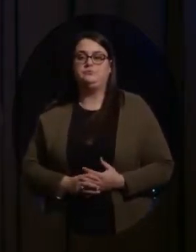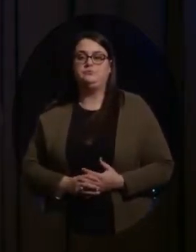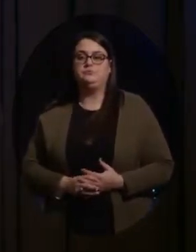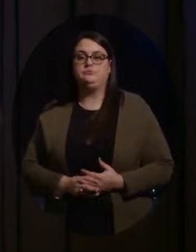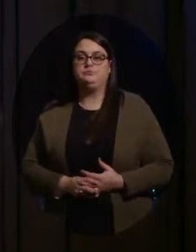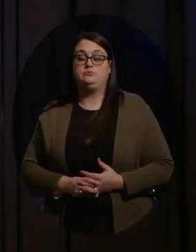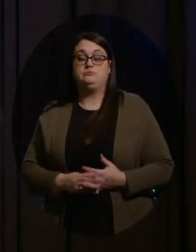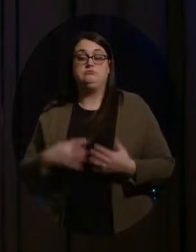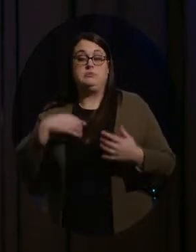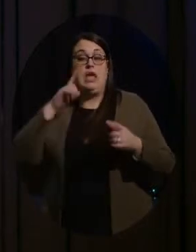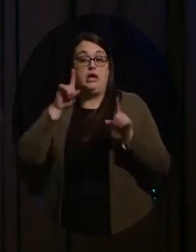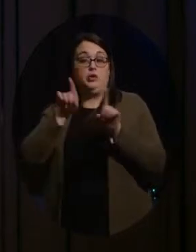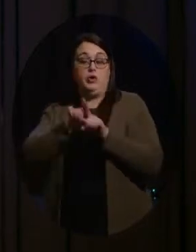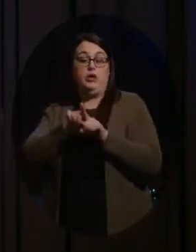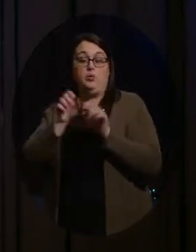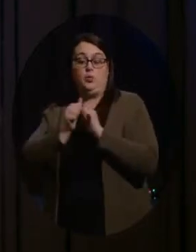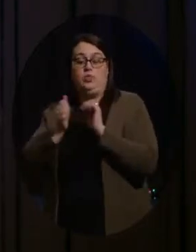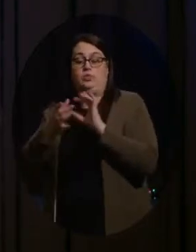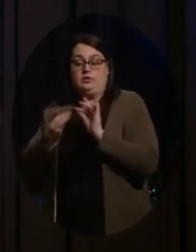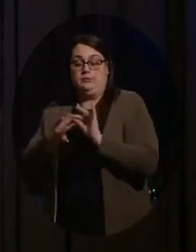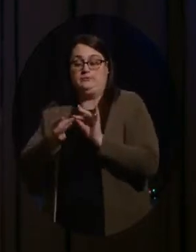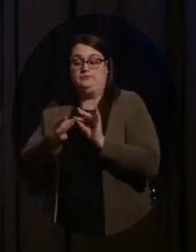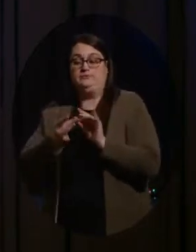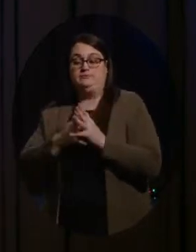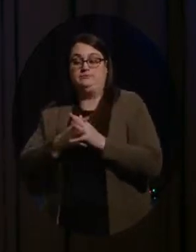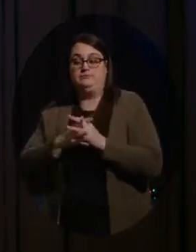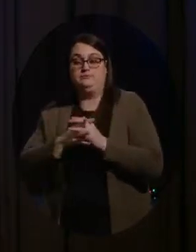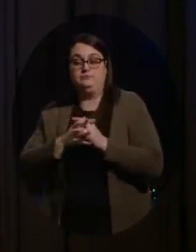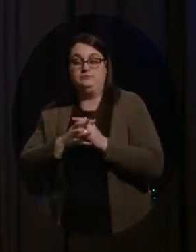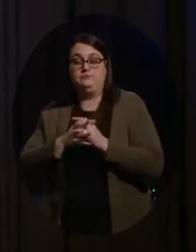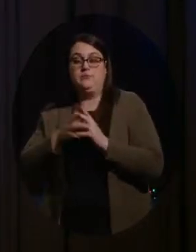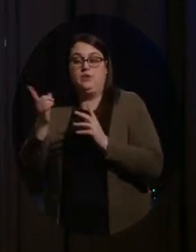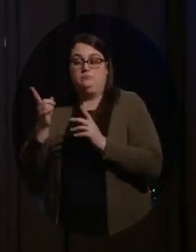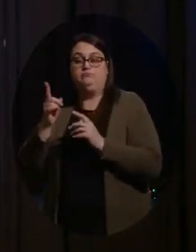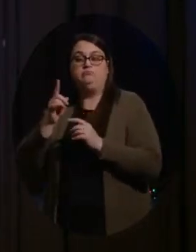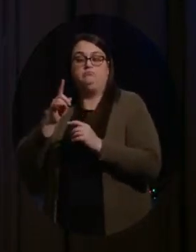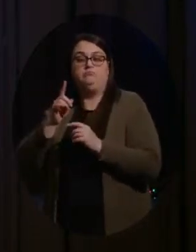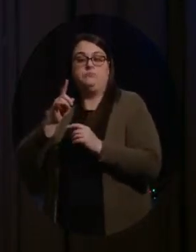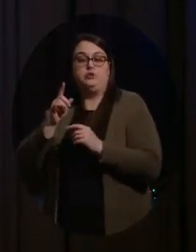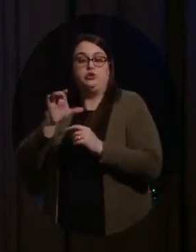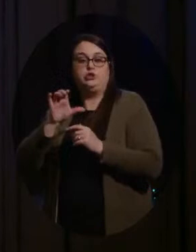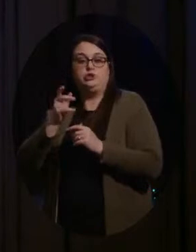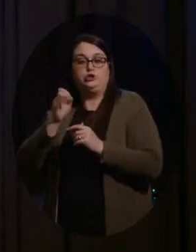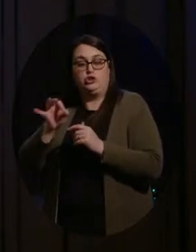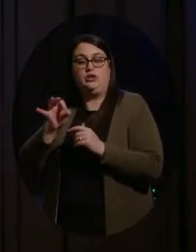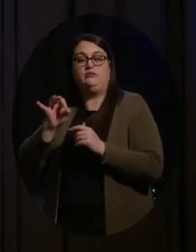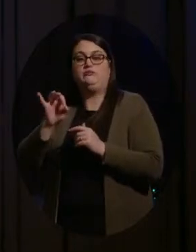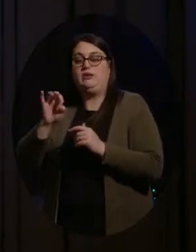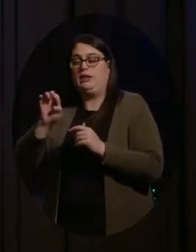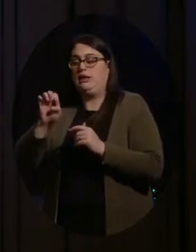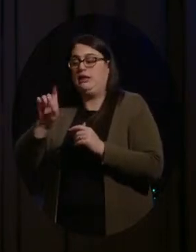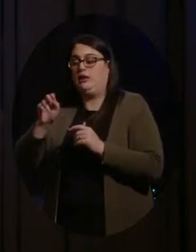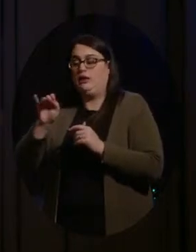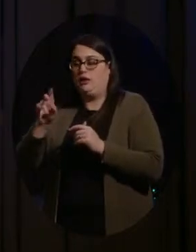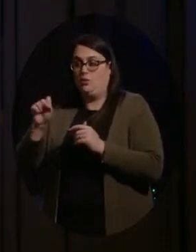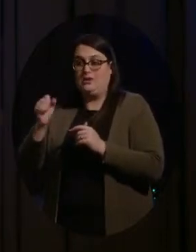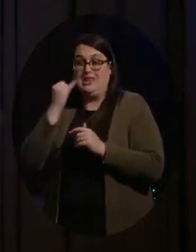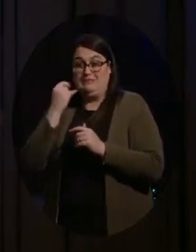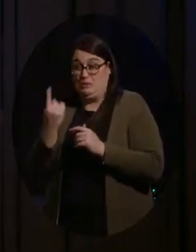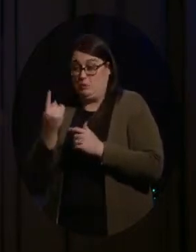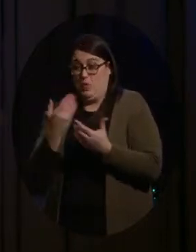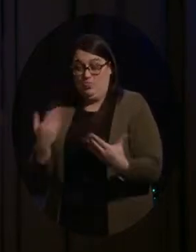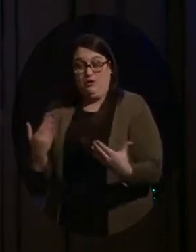And I agree with the sentiment of Acting Police Chief Rick Edwards, and that is, if there was just one